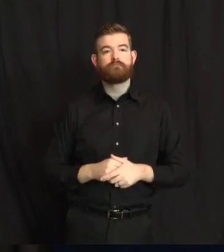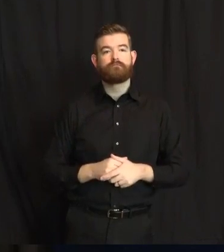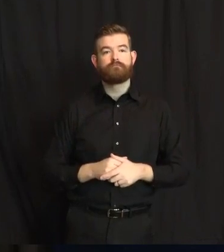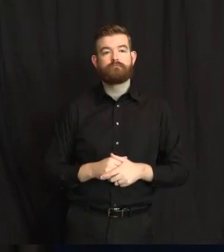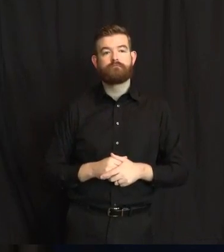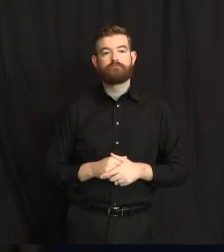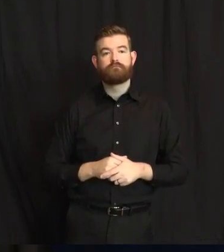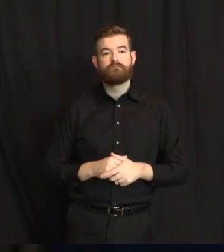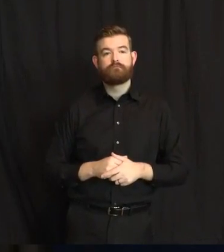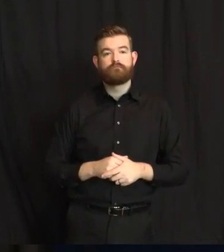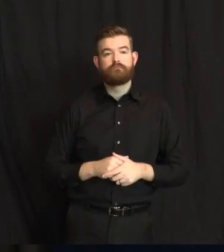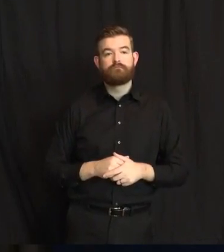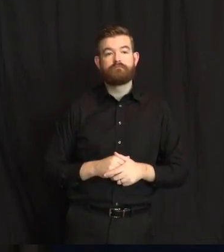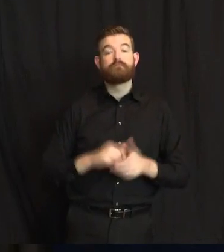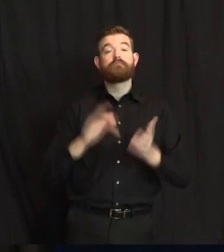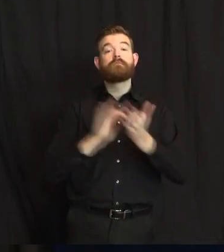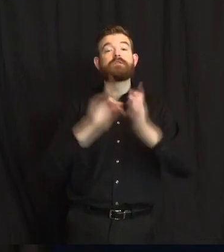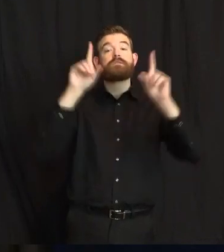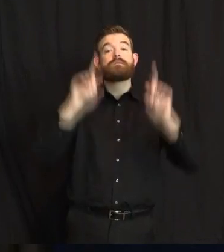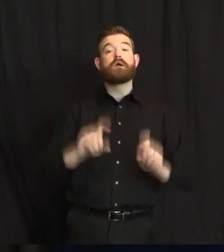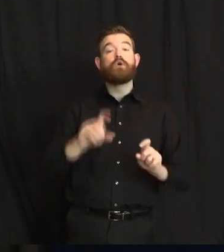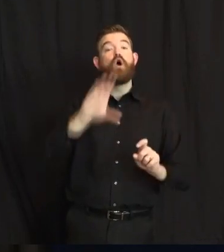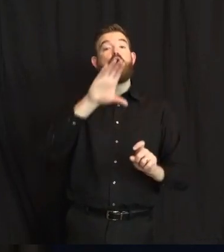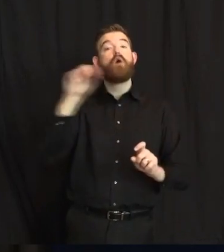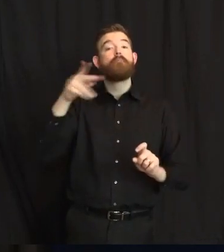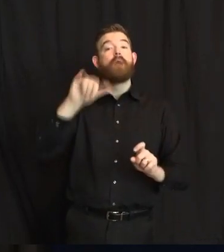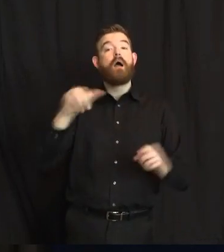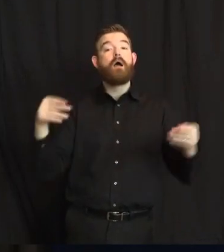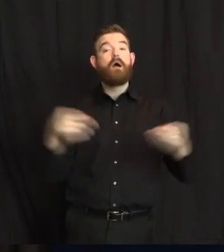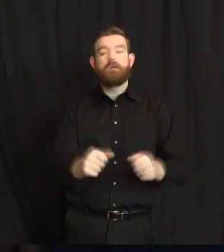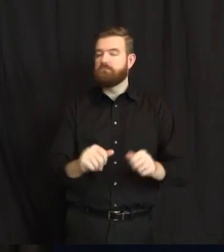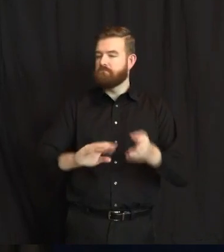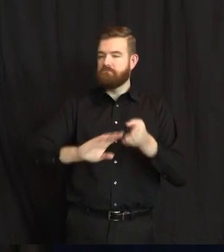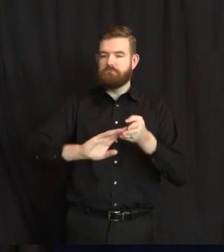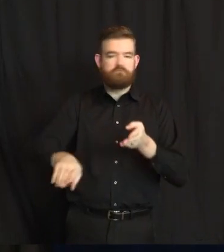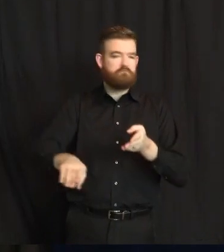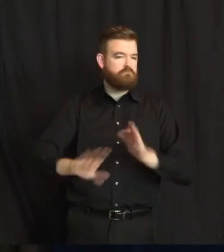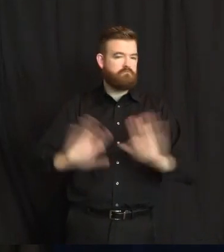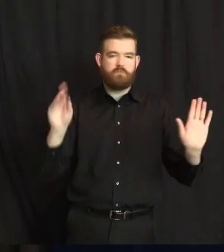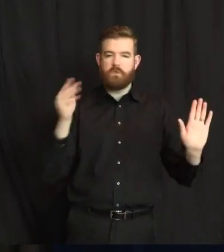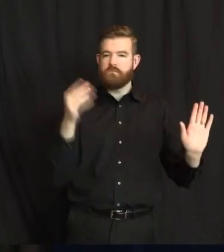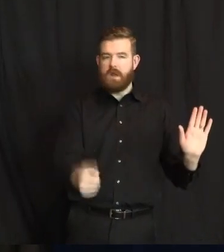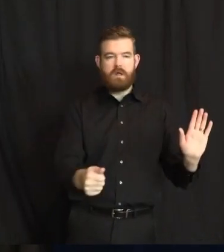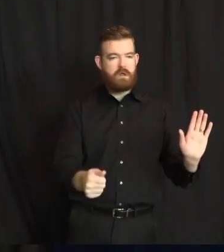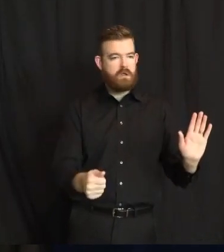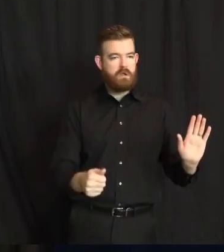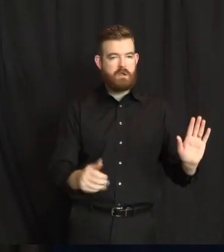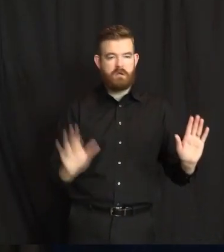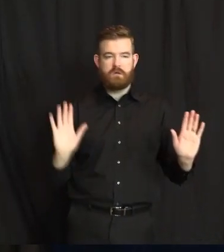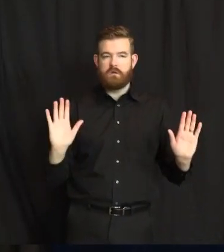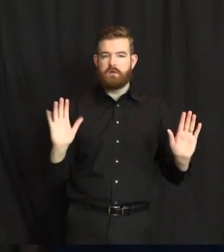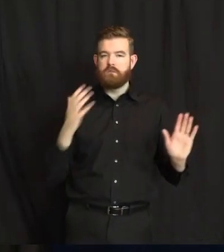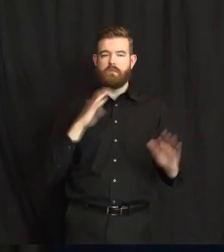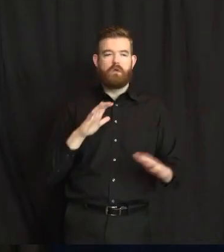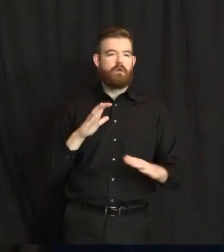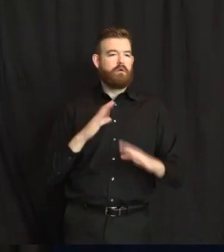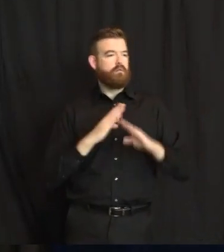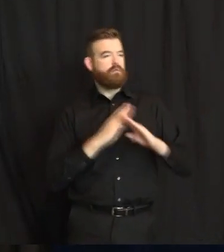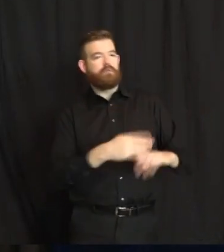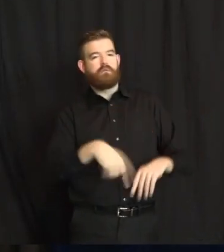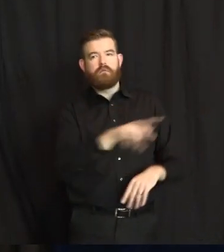We've waived them during this time so as not to create a barrier for individuals who may want to